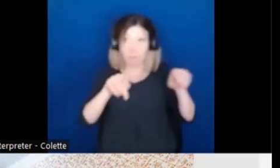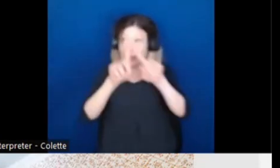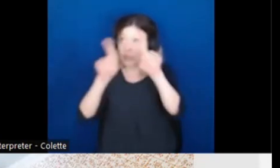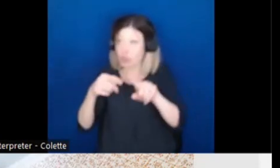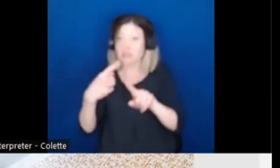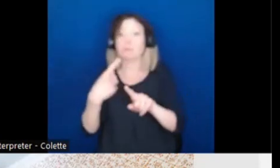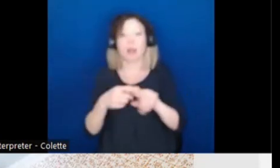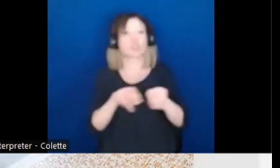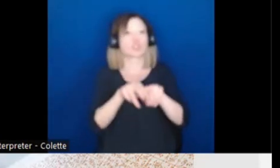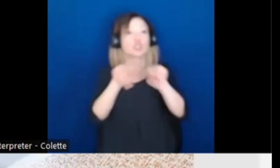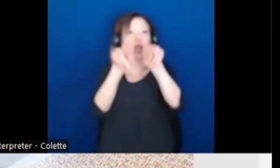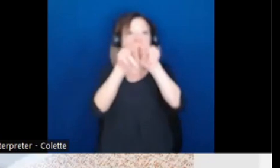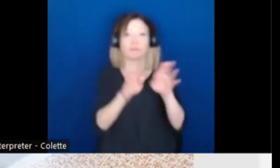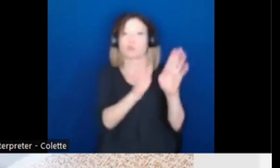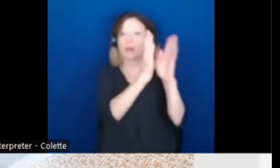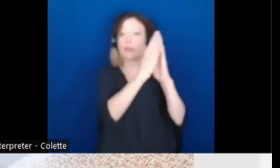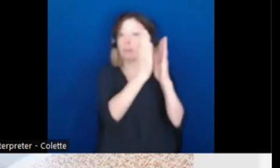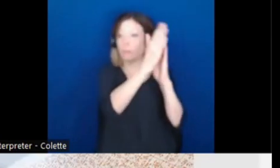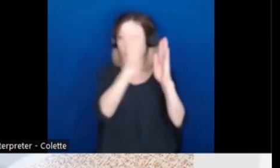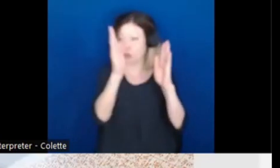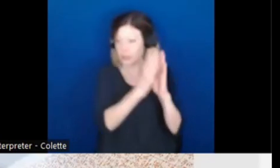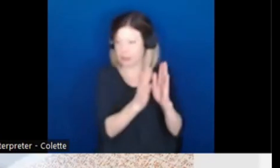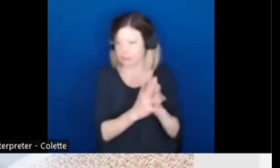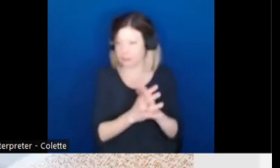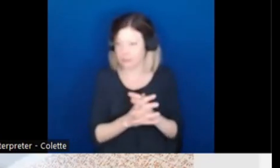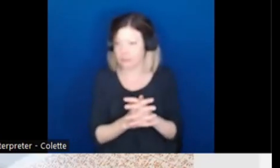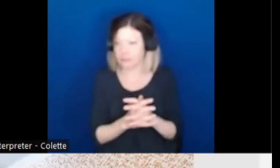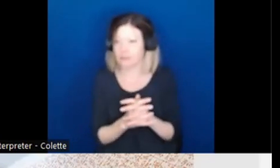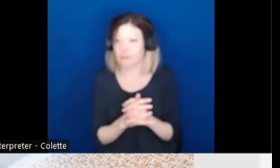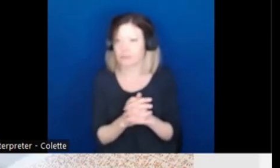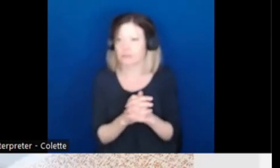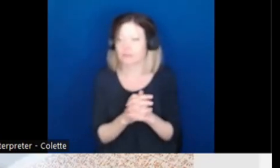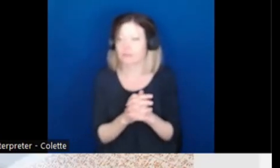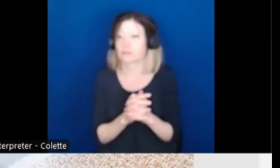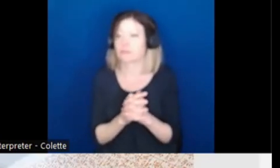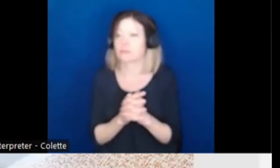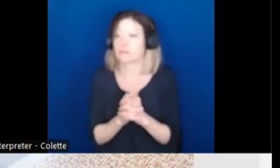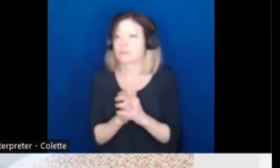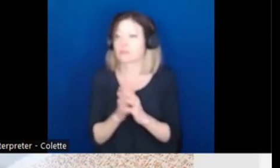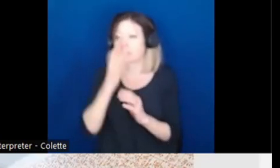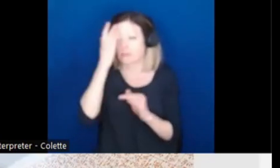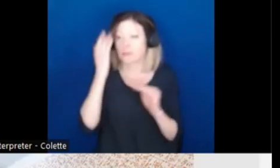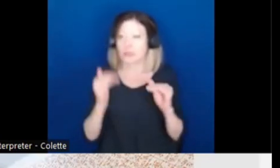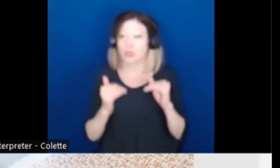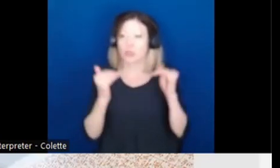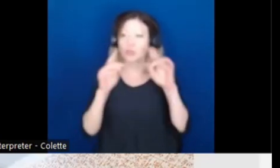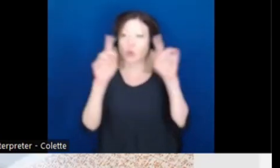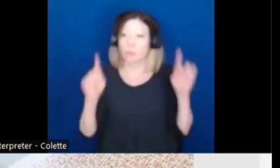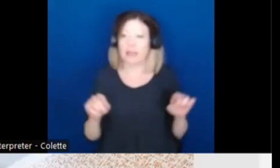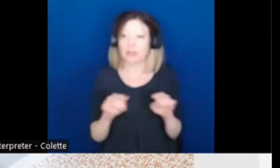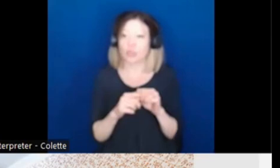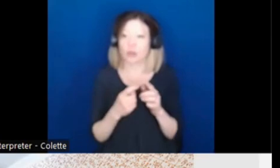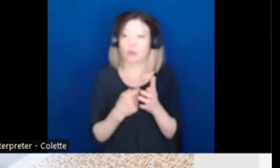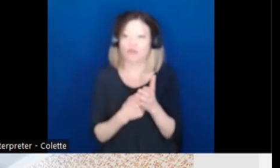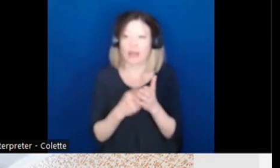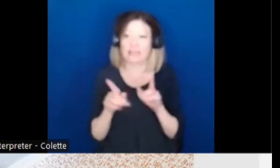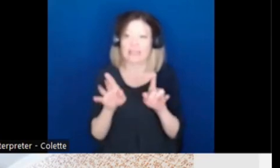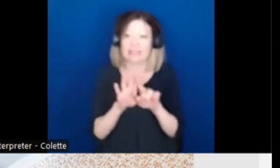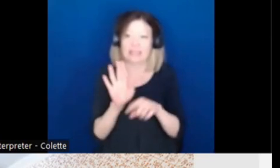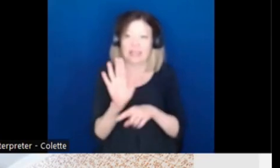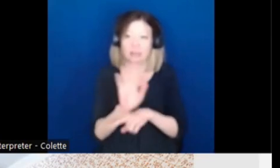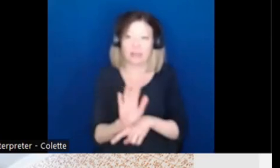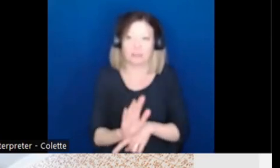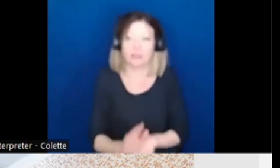shelves. On the top picture, on the right-hand corner, it's the same image, but you can also see a